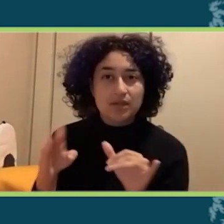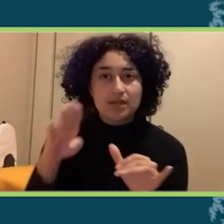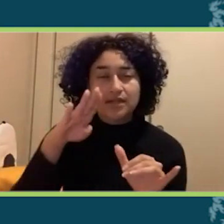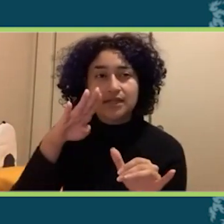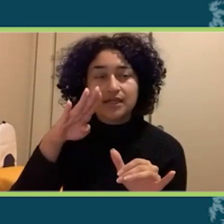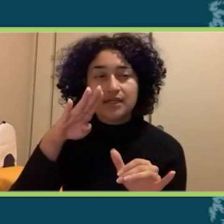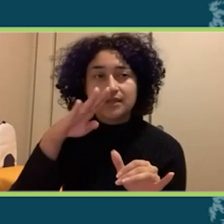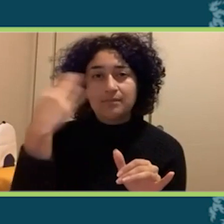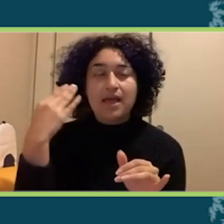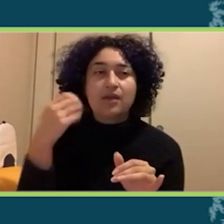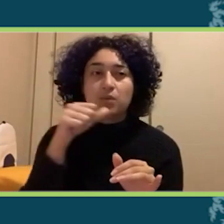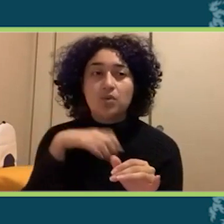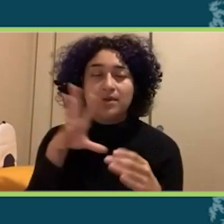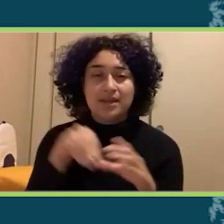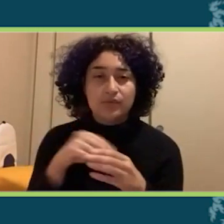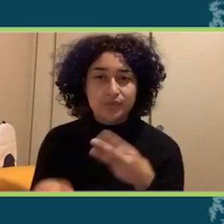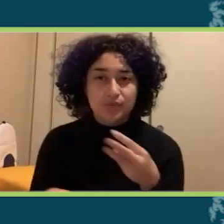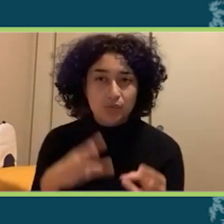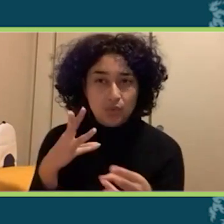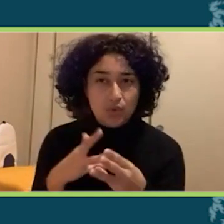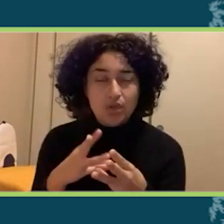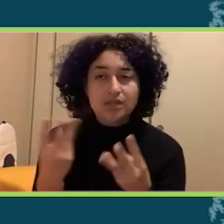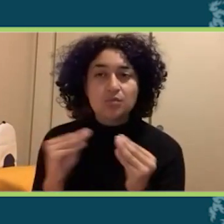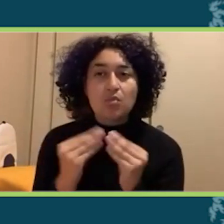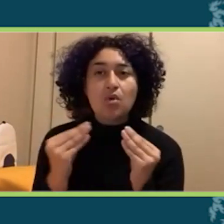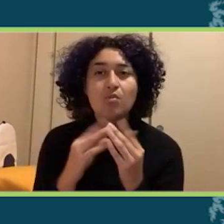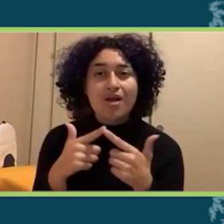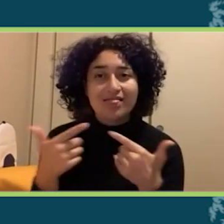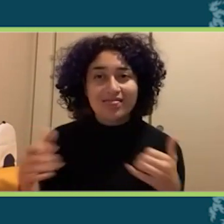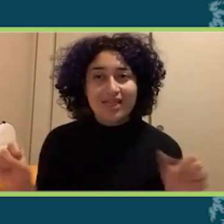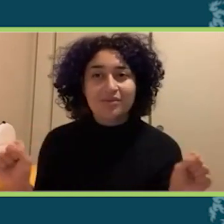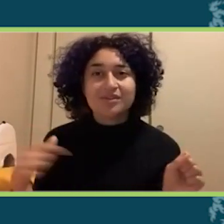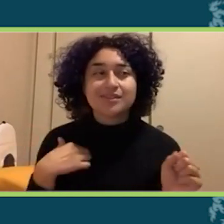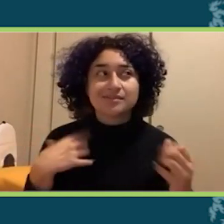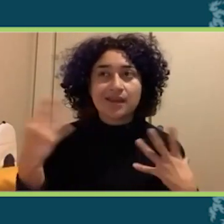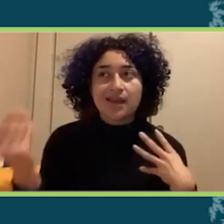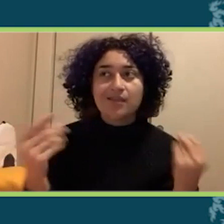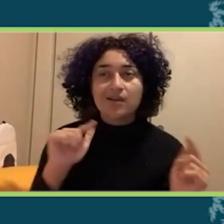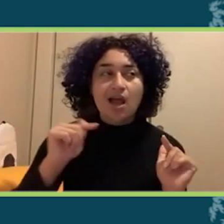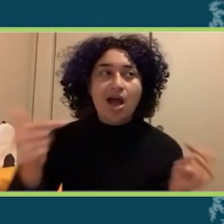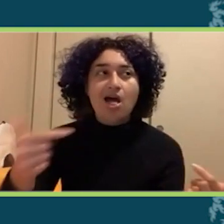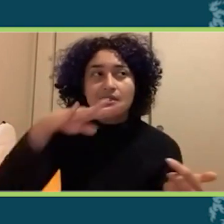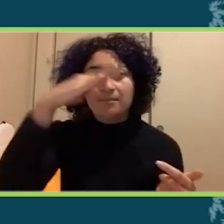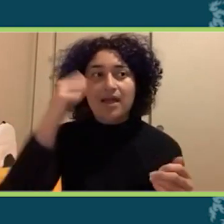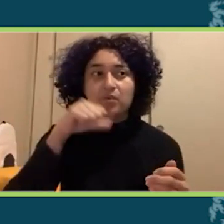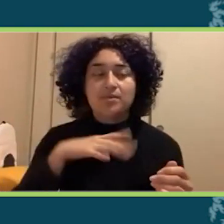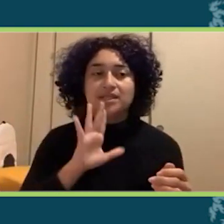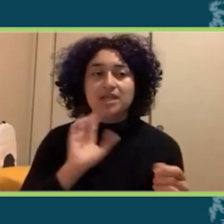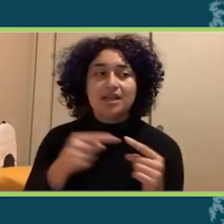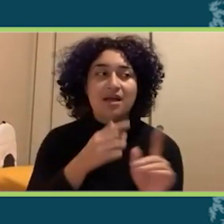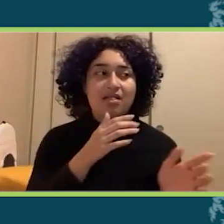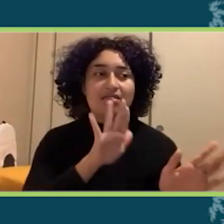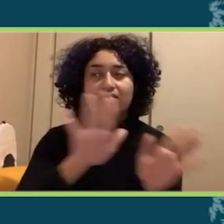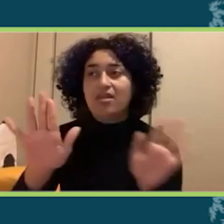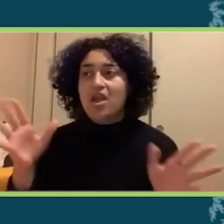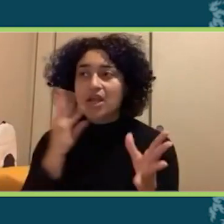in this world, as you know, more and more language has been out there of other Black women talking about their experience moving through the